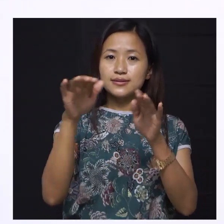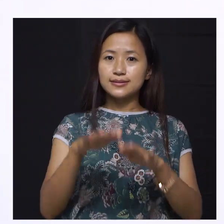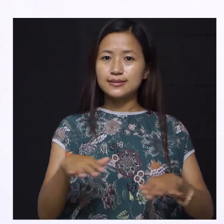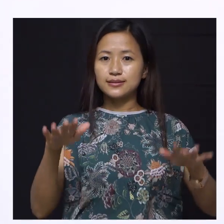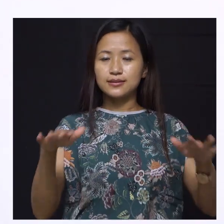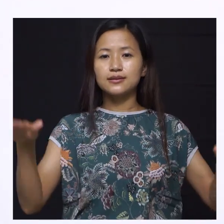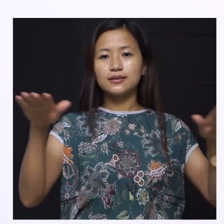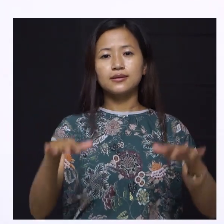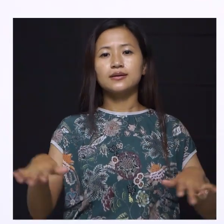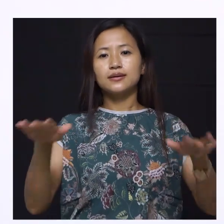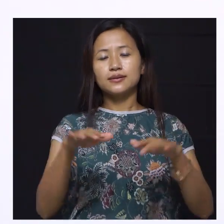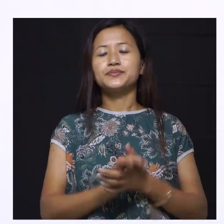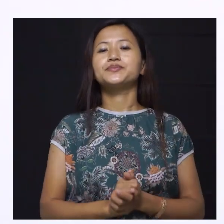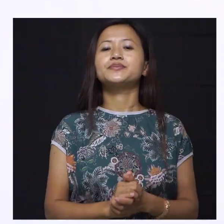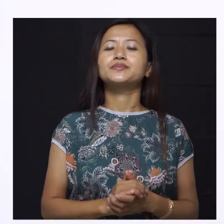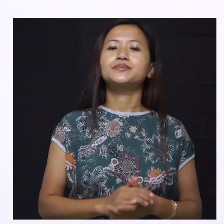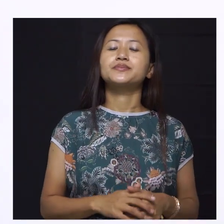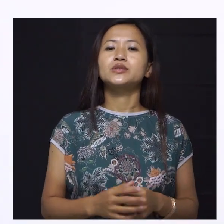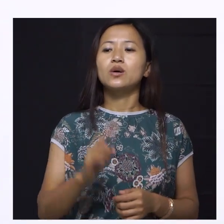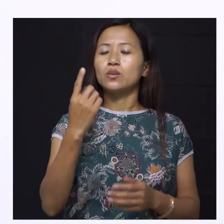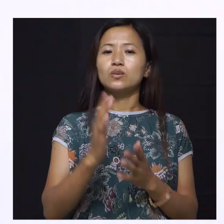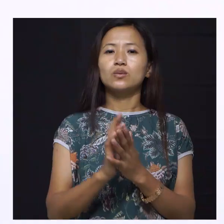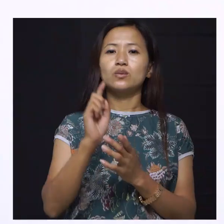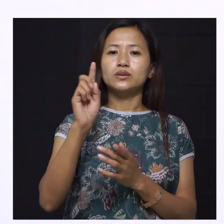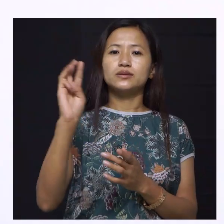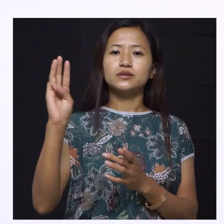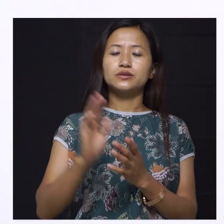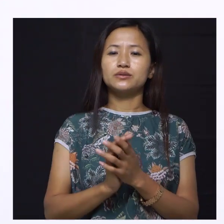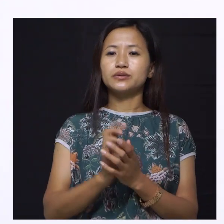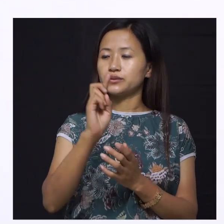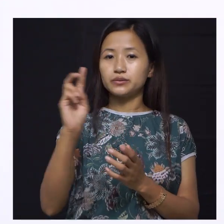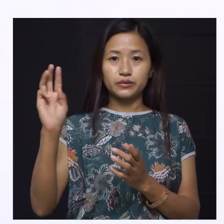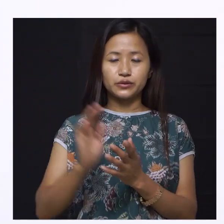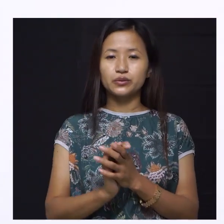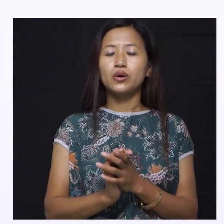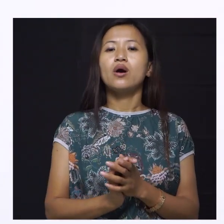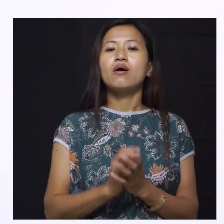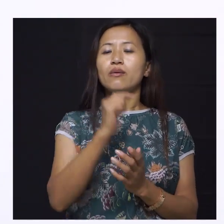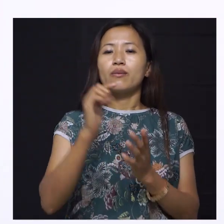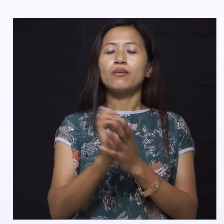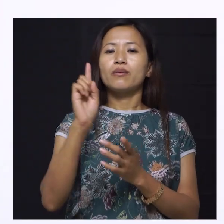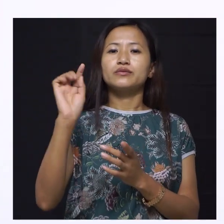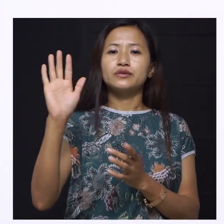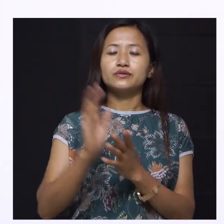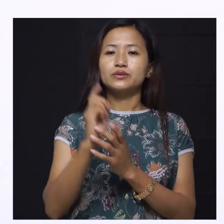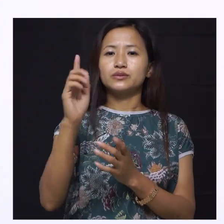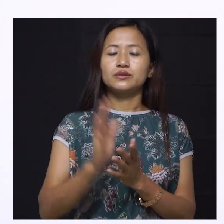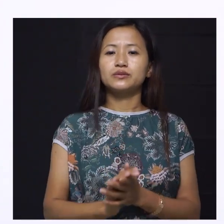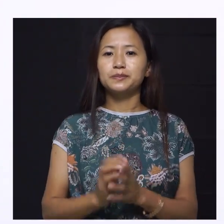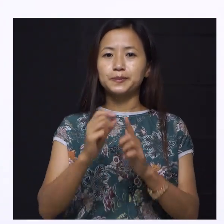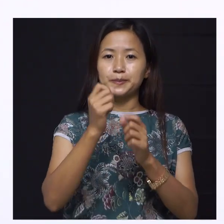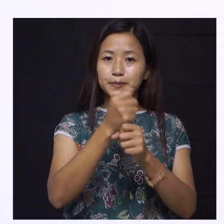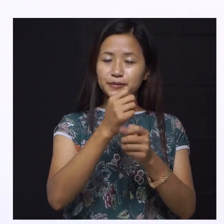to 151. 133 to 151 is just the drama itself, and there are some more pages that